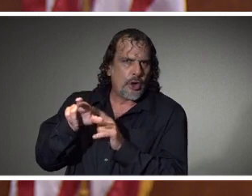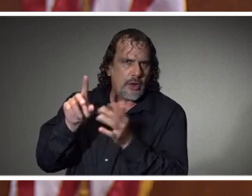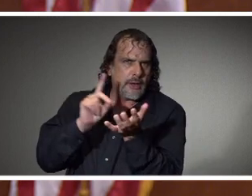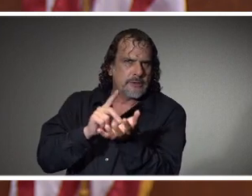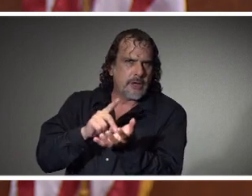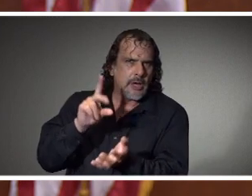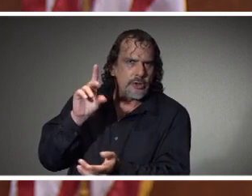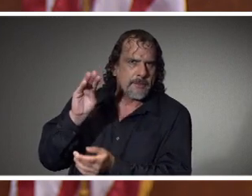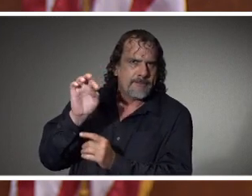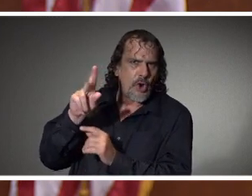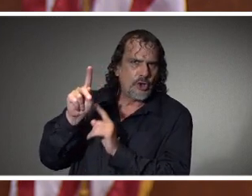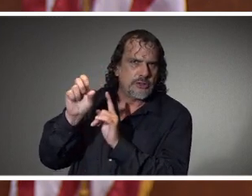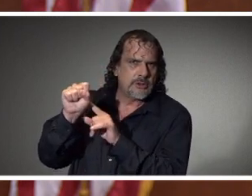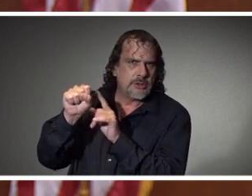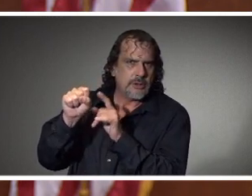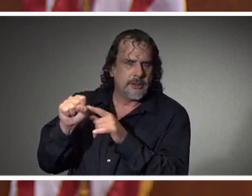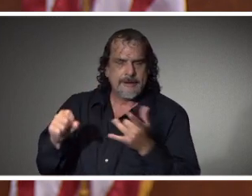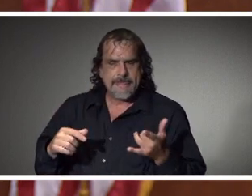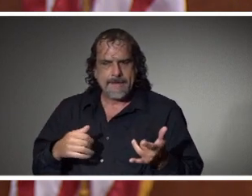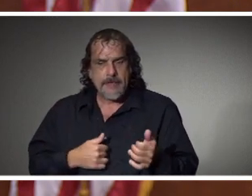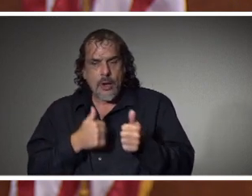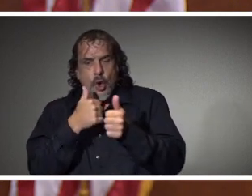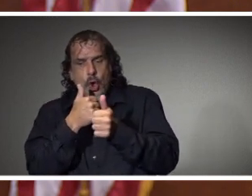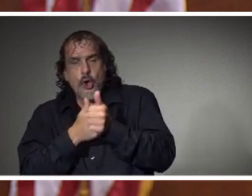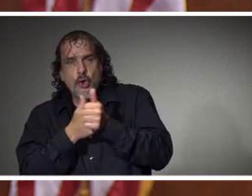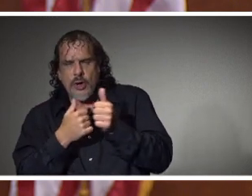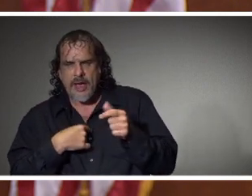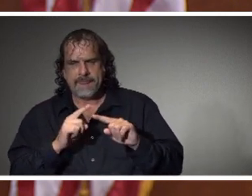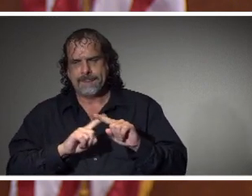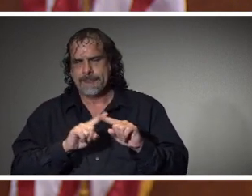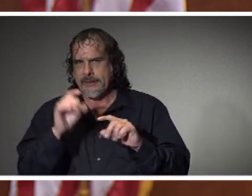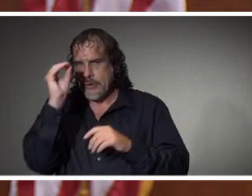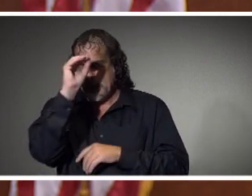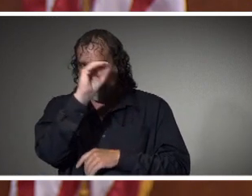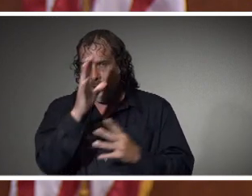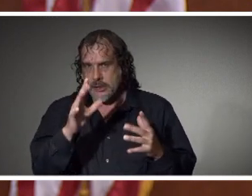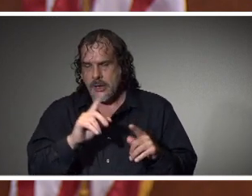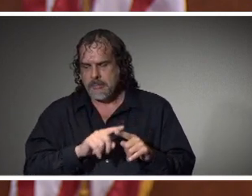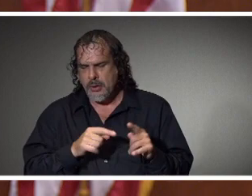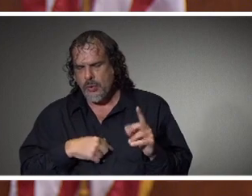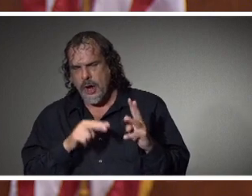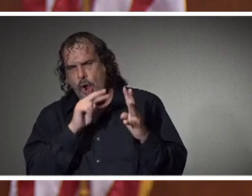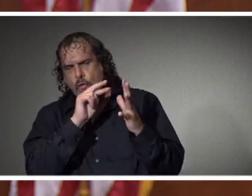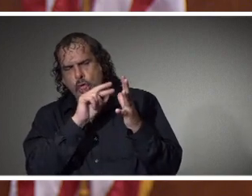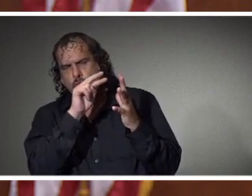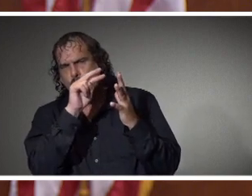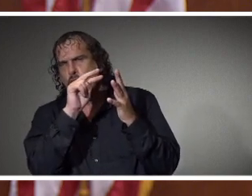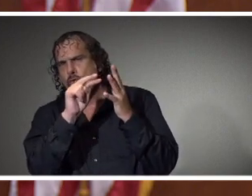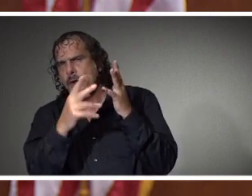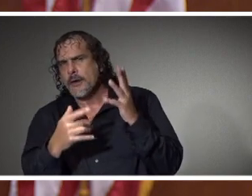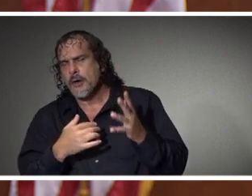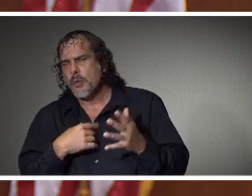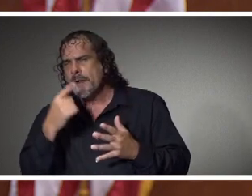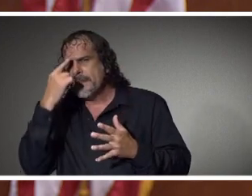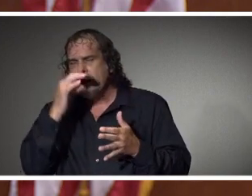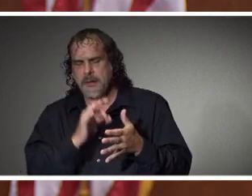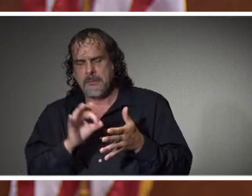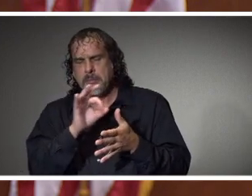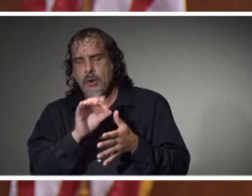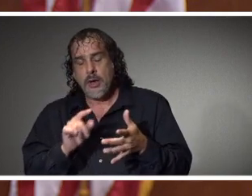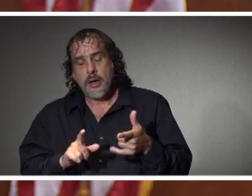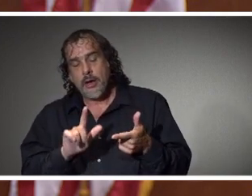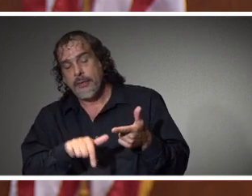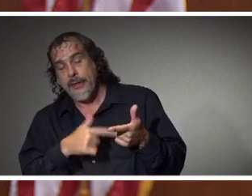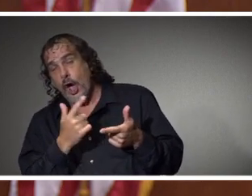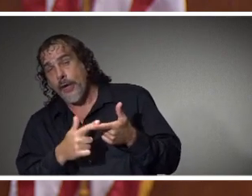And you know, everyone has a different opinion on it, but it's certainly something that we're monitoring. We think it's important. The other thing, I